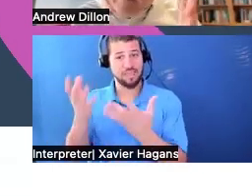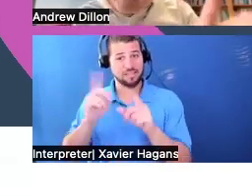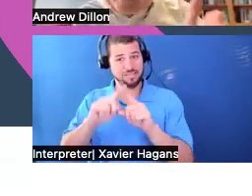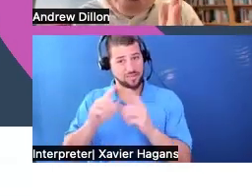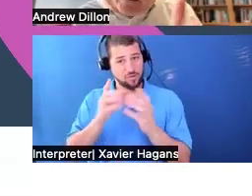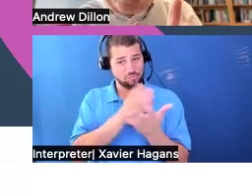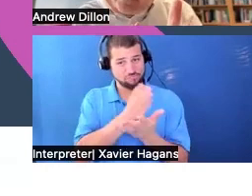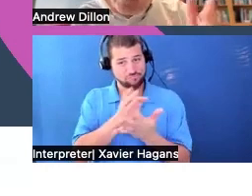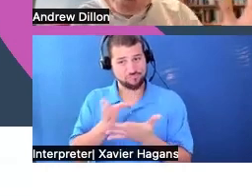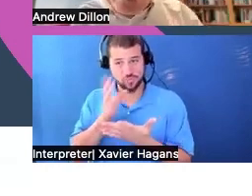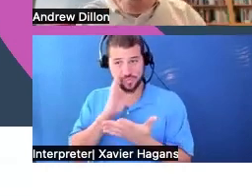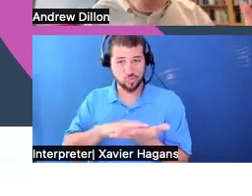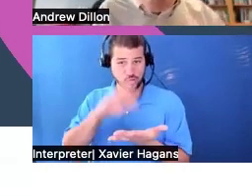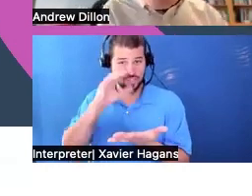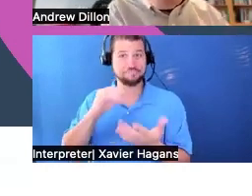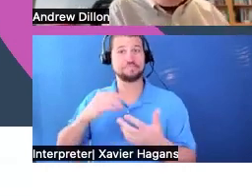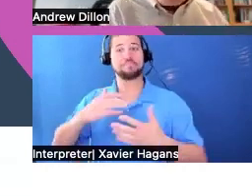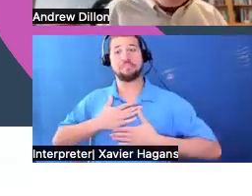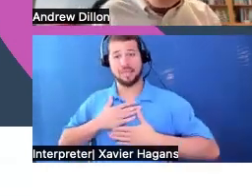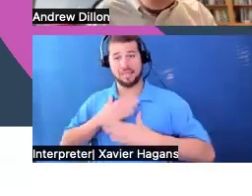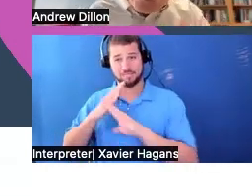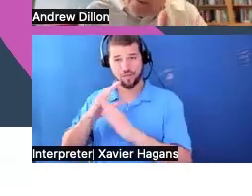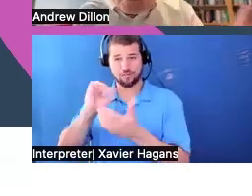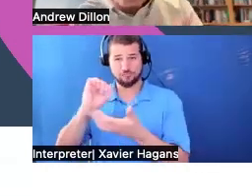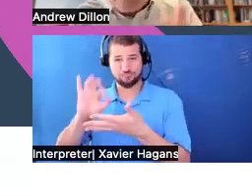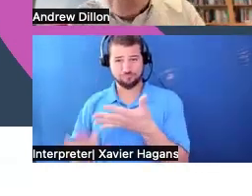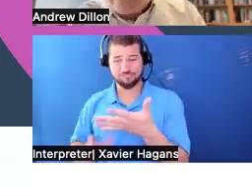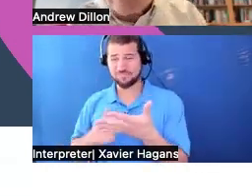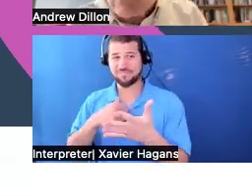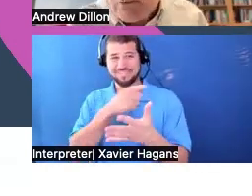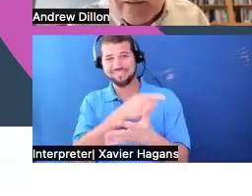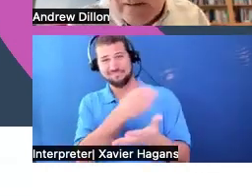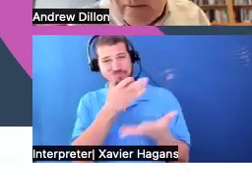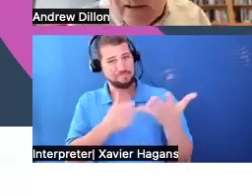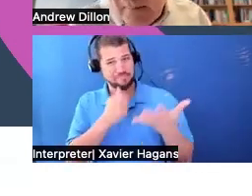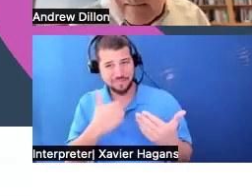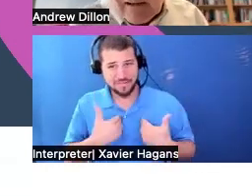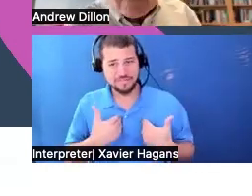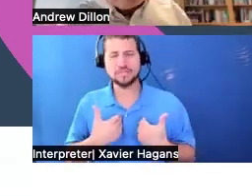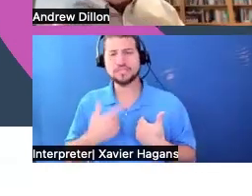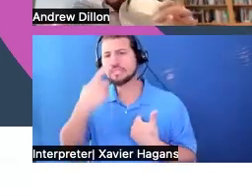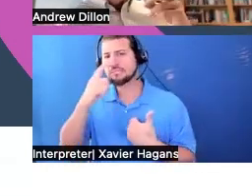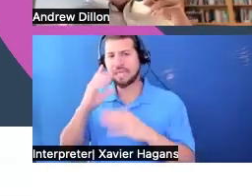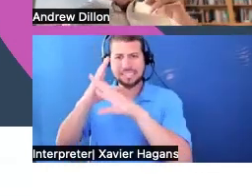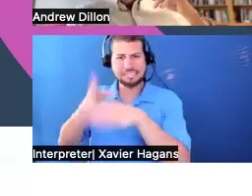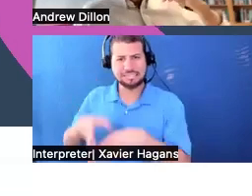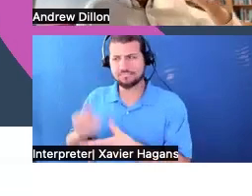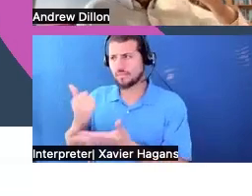some barriers in front of me that maybe aren't in other people's pathways. Can you help me remove some of these barriers?